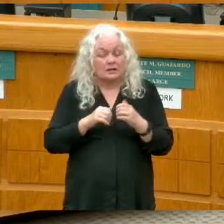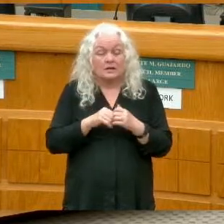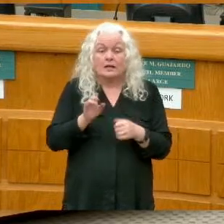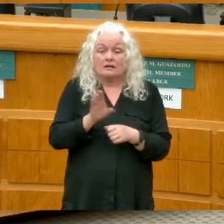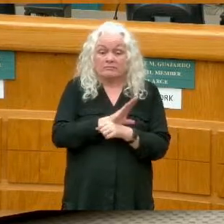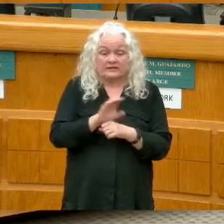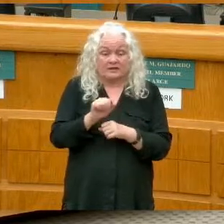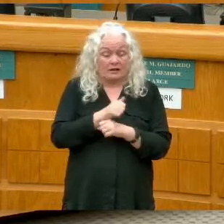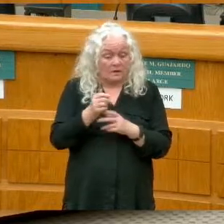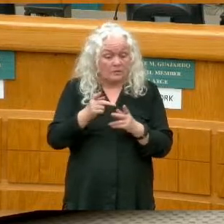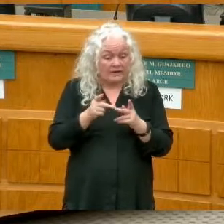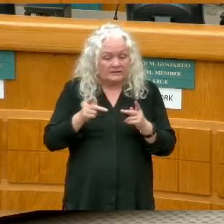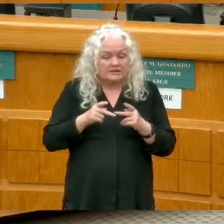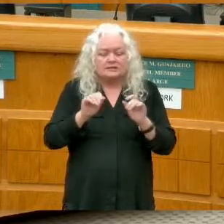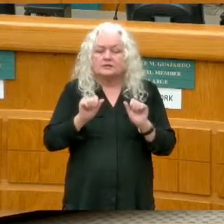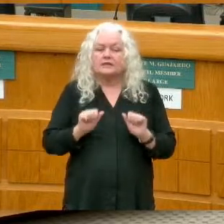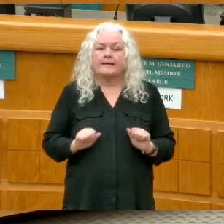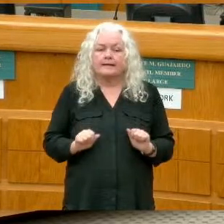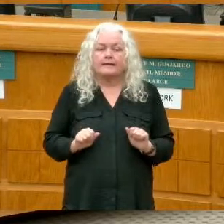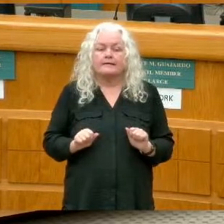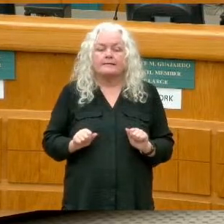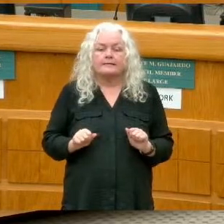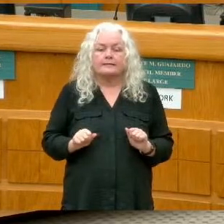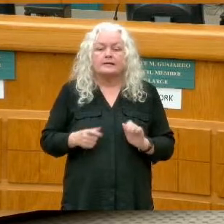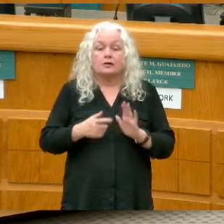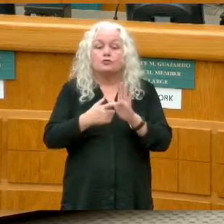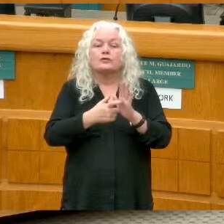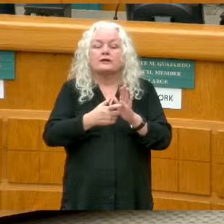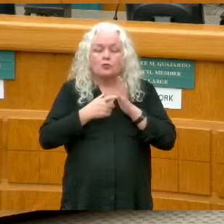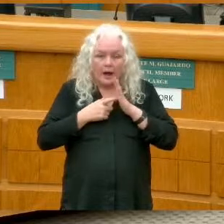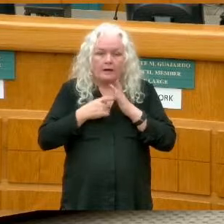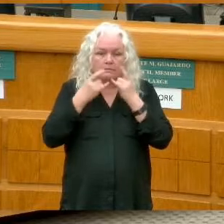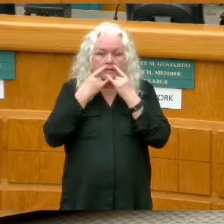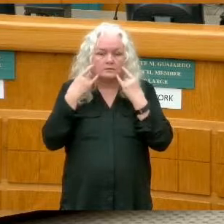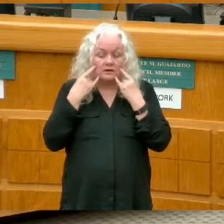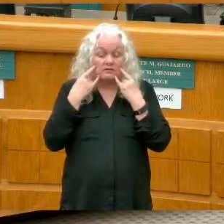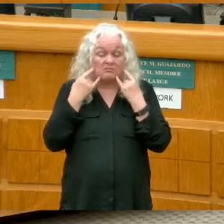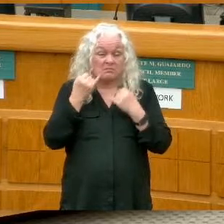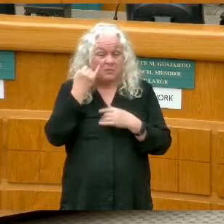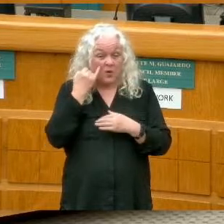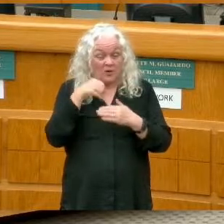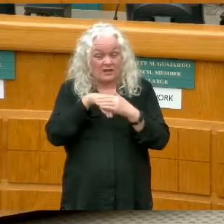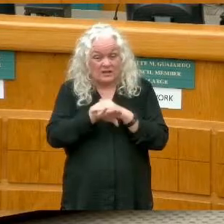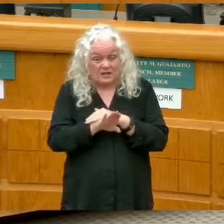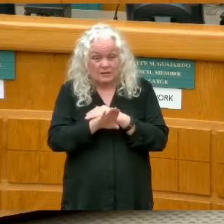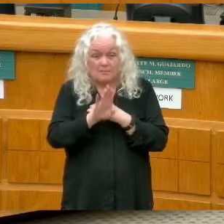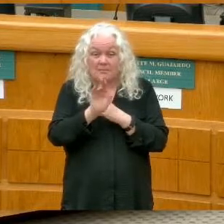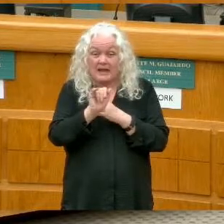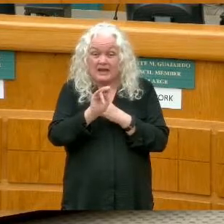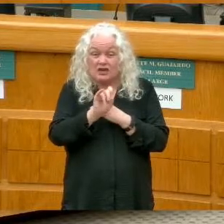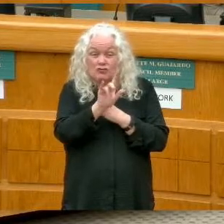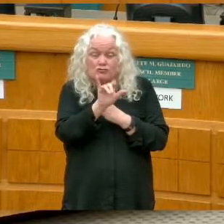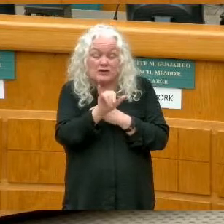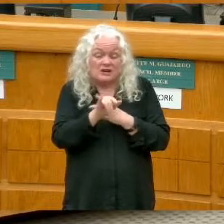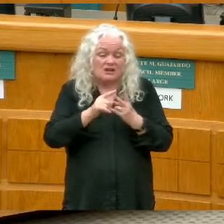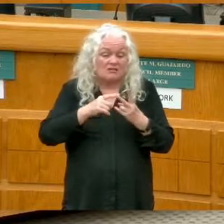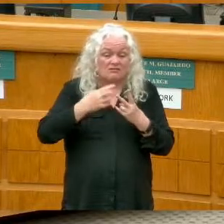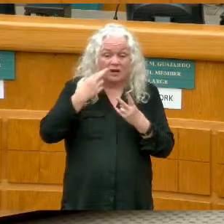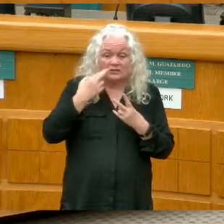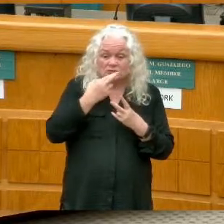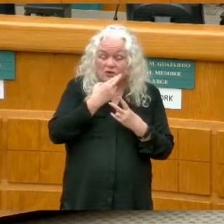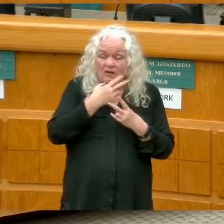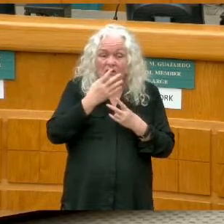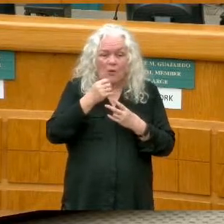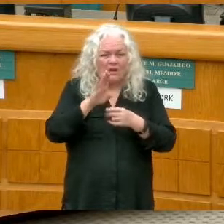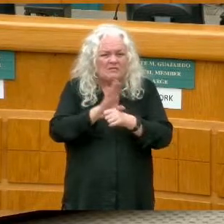businesses and other entities can make coverings mandatory. So if you're going into a restaurant, a bakery, any